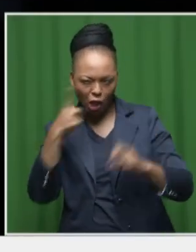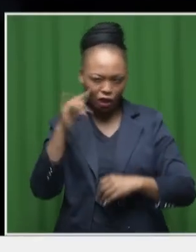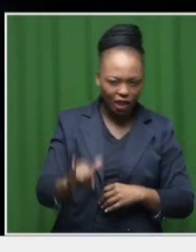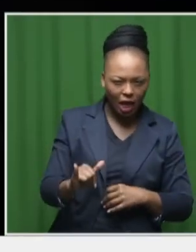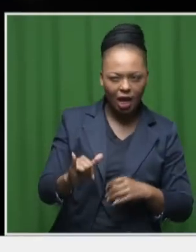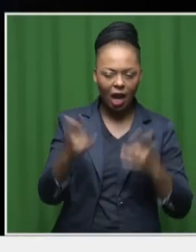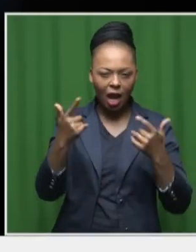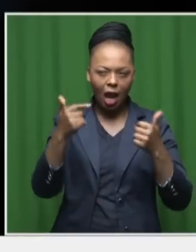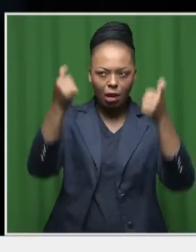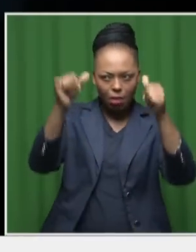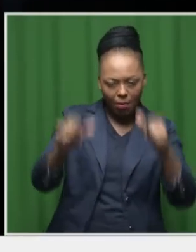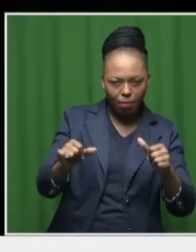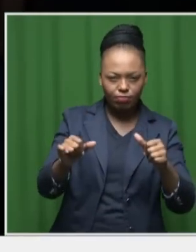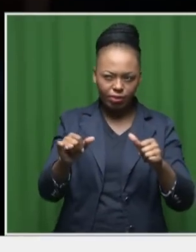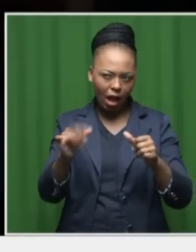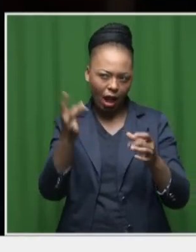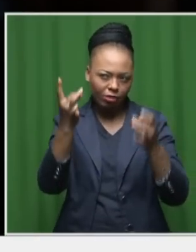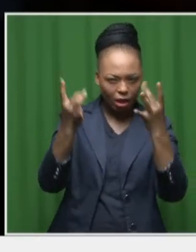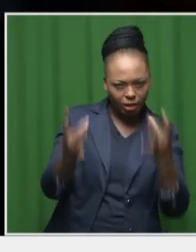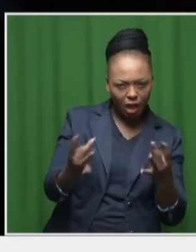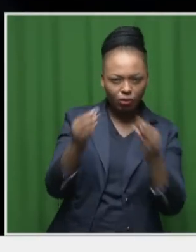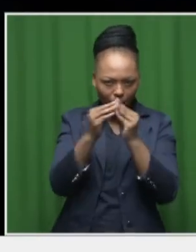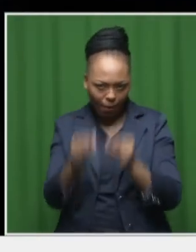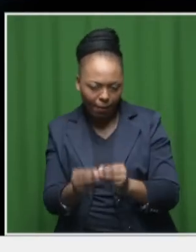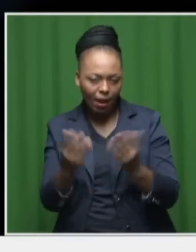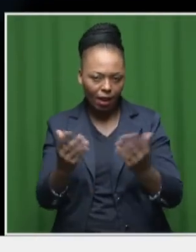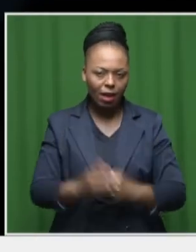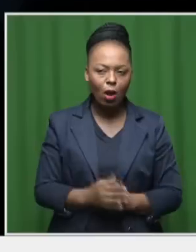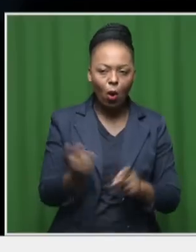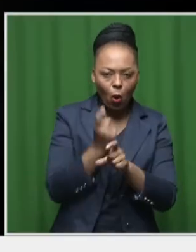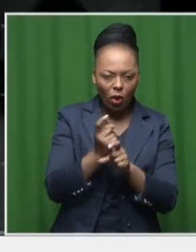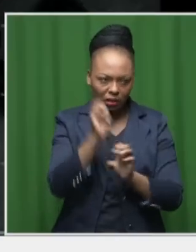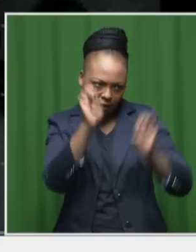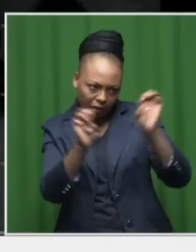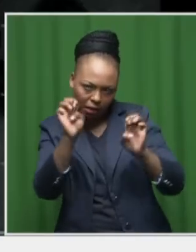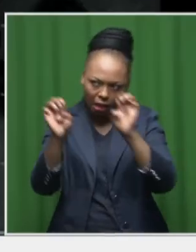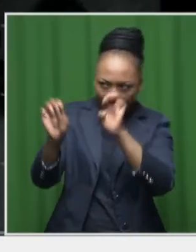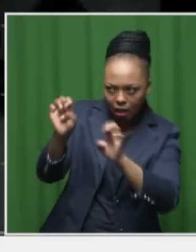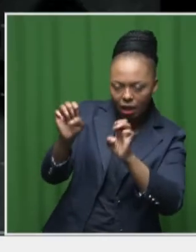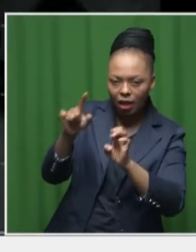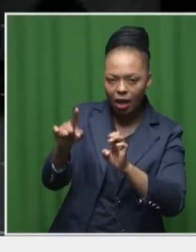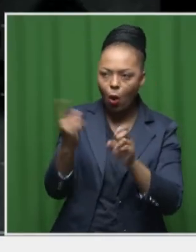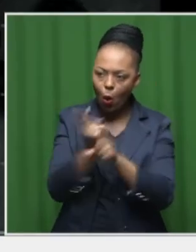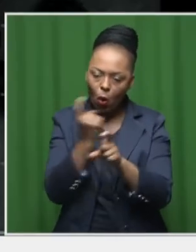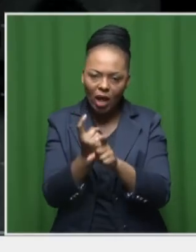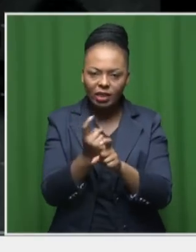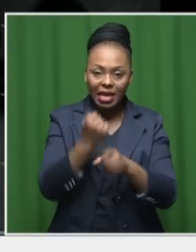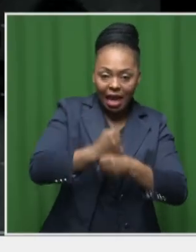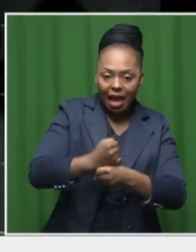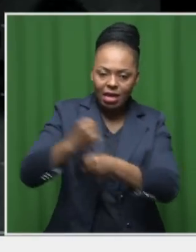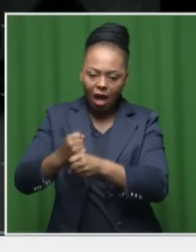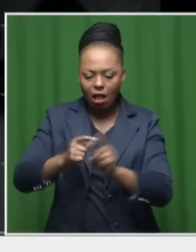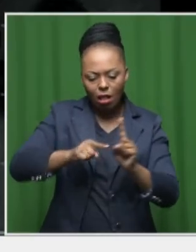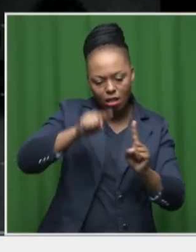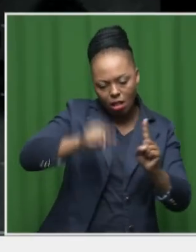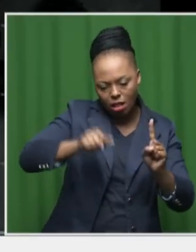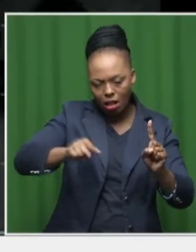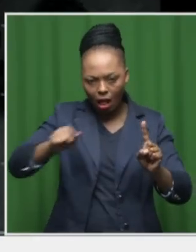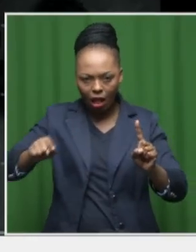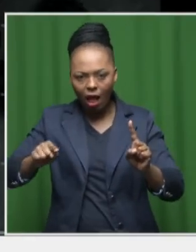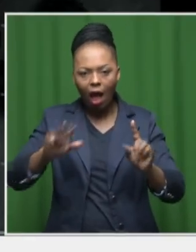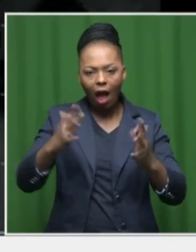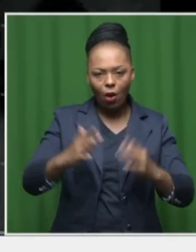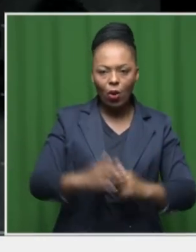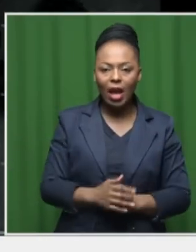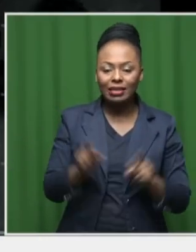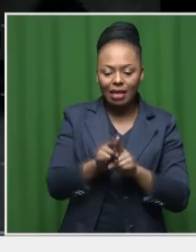financial analyst. One of our grueling exams is our ethics exams, and we have to renew that every year. And for me, it's critical. Going back to our education system